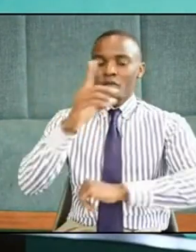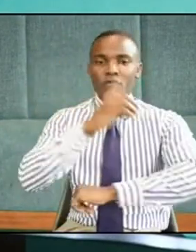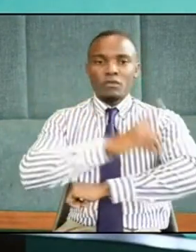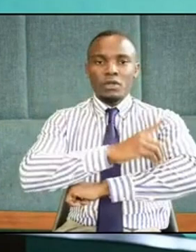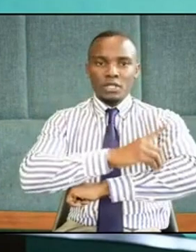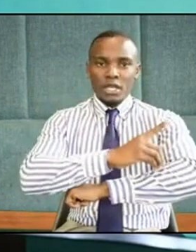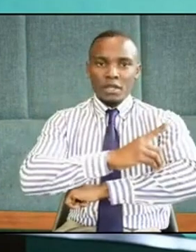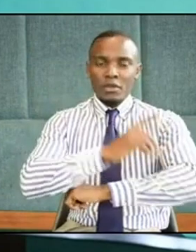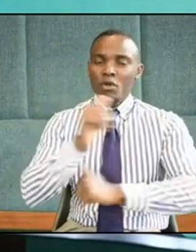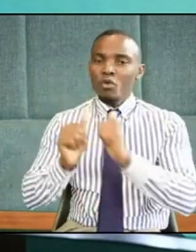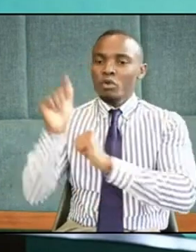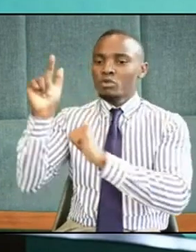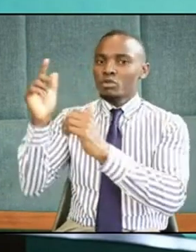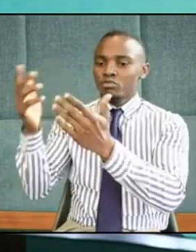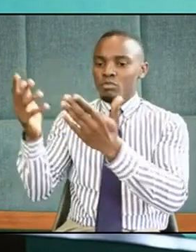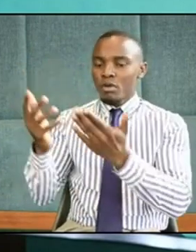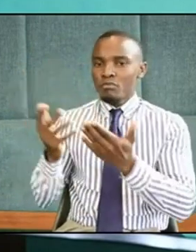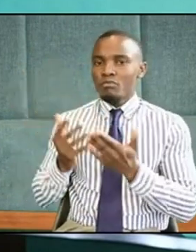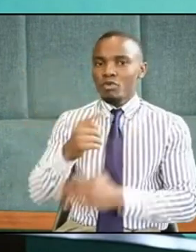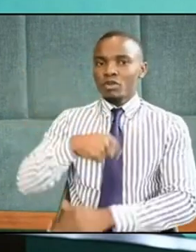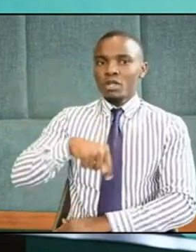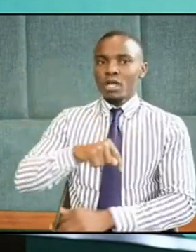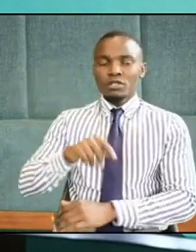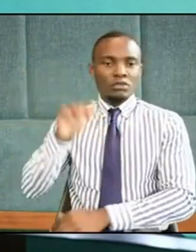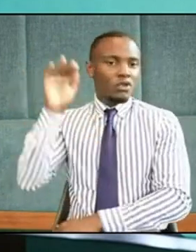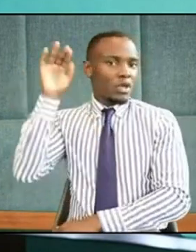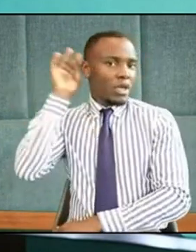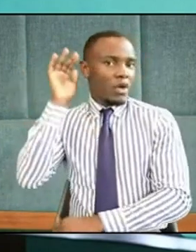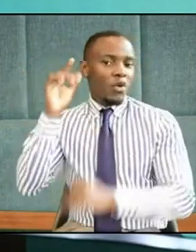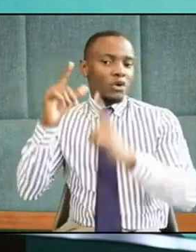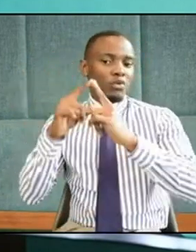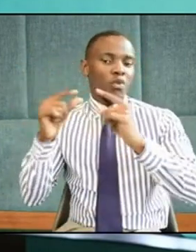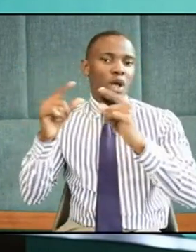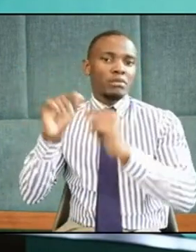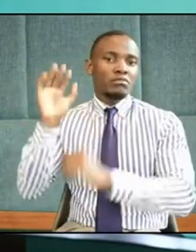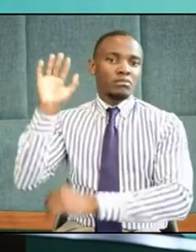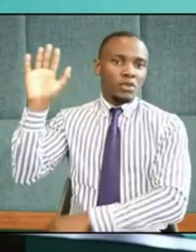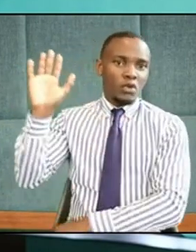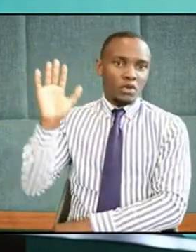you have brought us that we may hear your word.